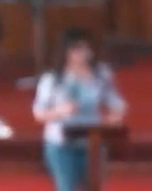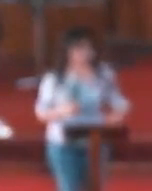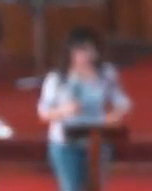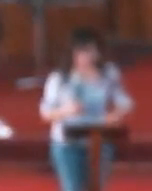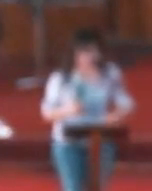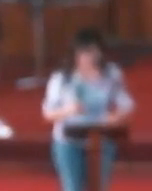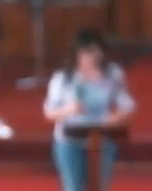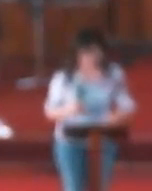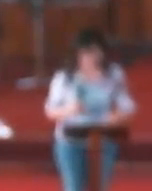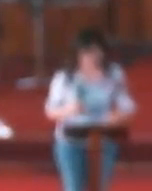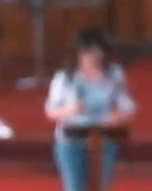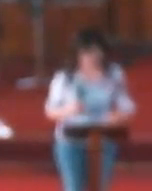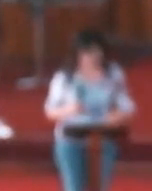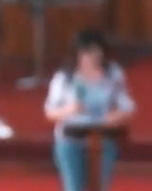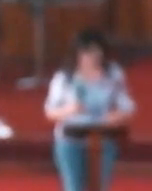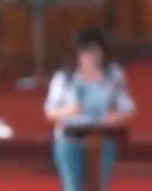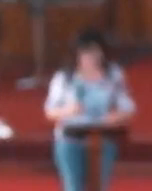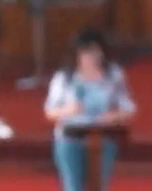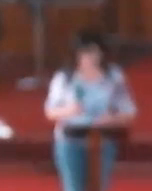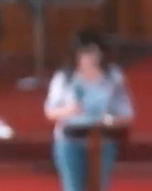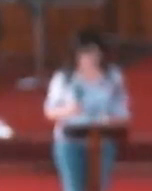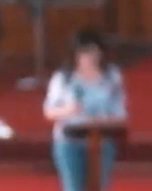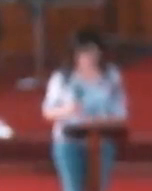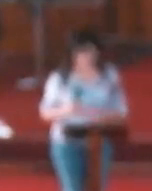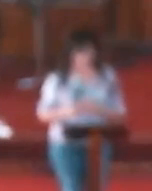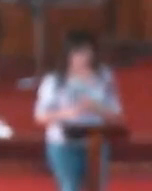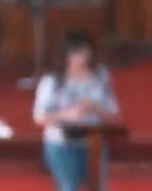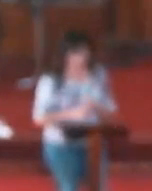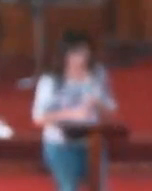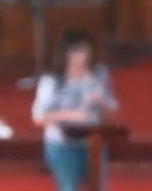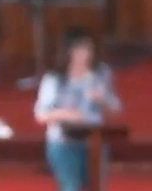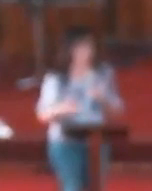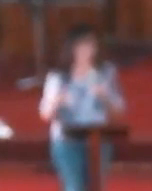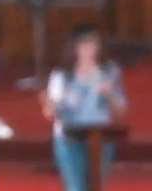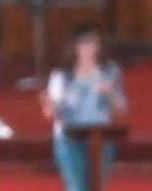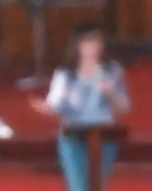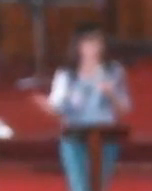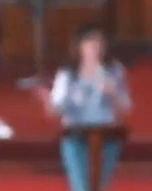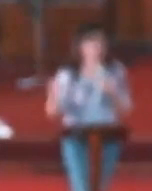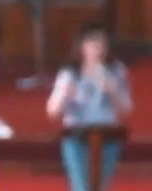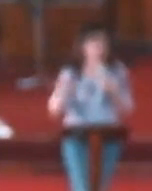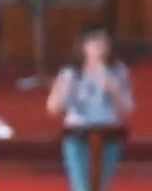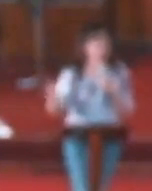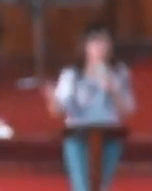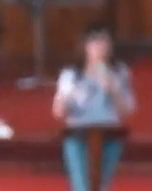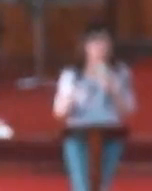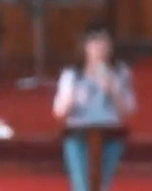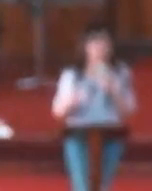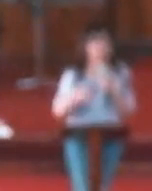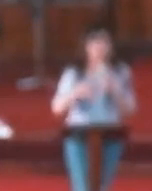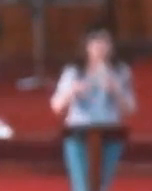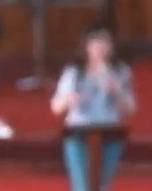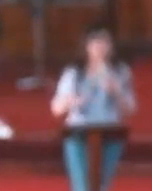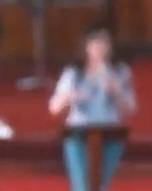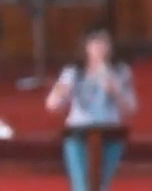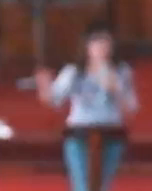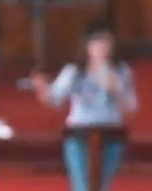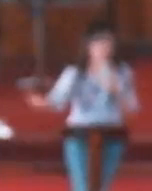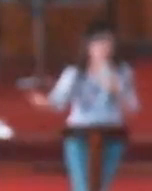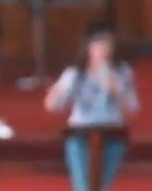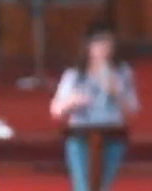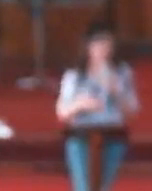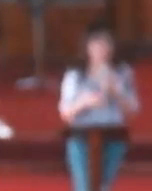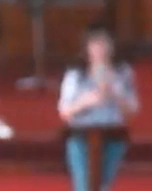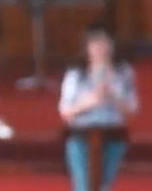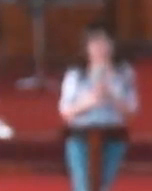ponga su dinerito y Dios va a cumplir sus promesas, eso es una manipulación también. Yeah, the people who make vows or covenants with the Lord and put your money here because